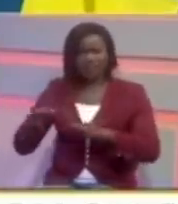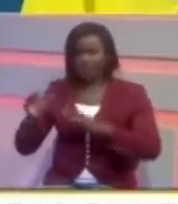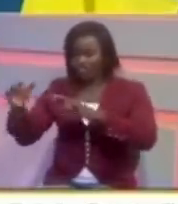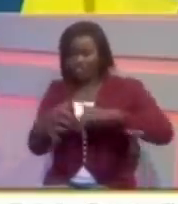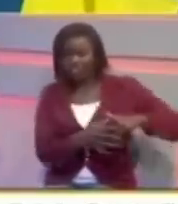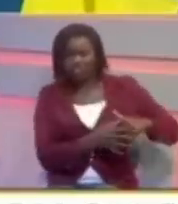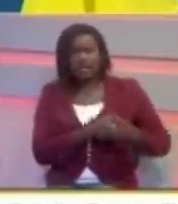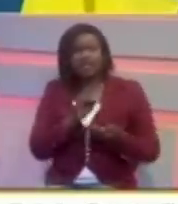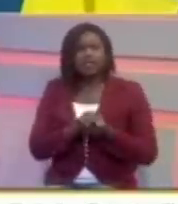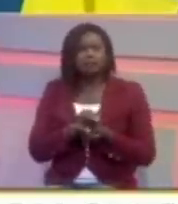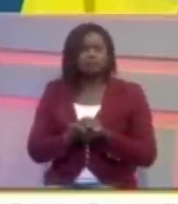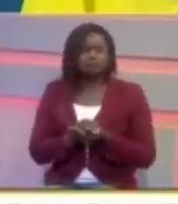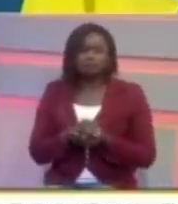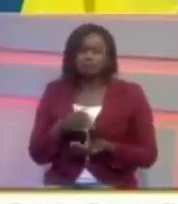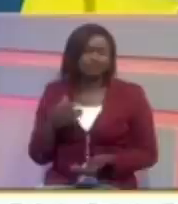they are hoarding it,